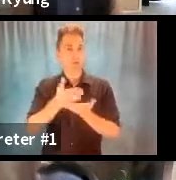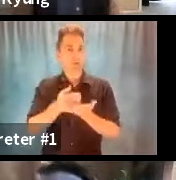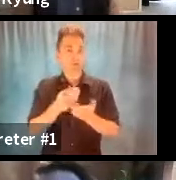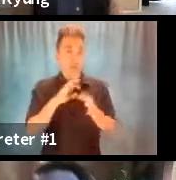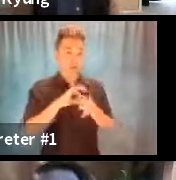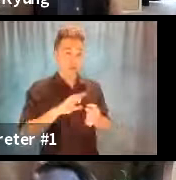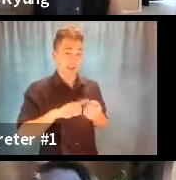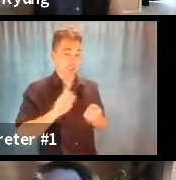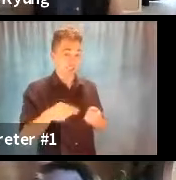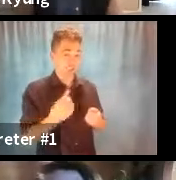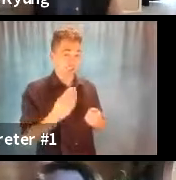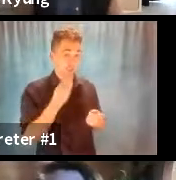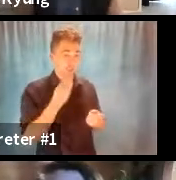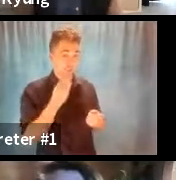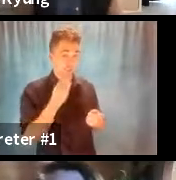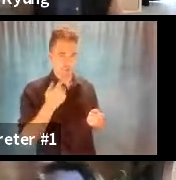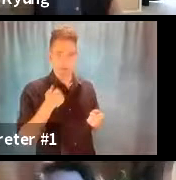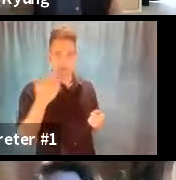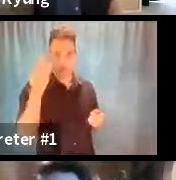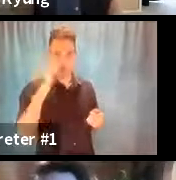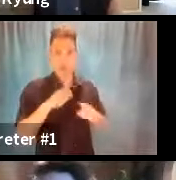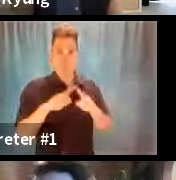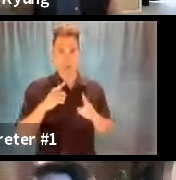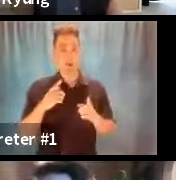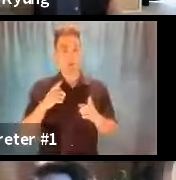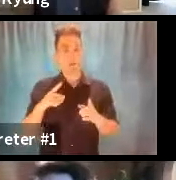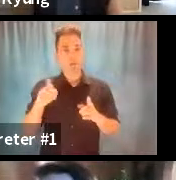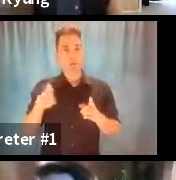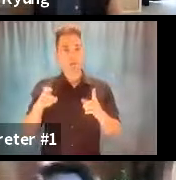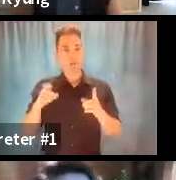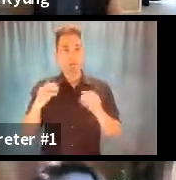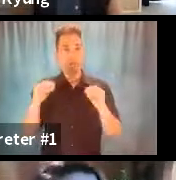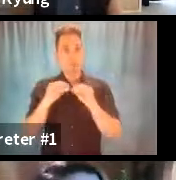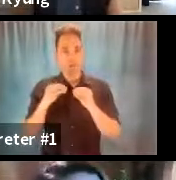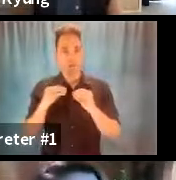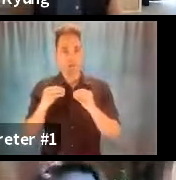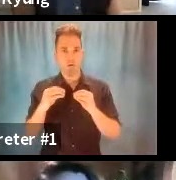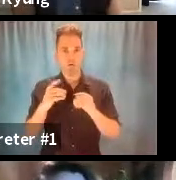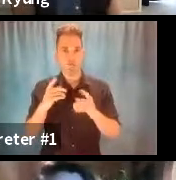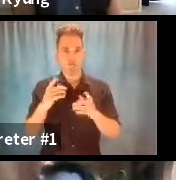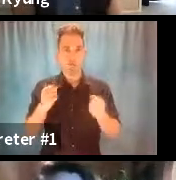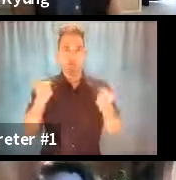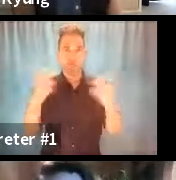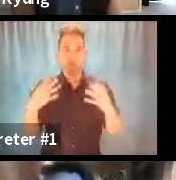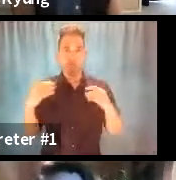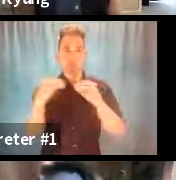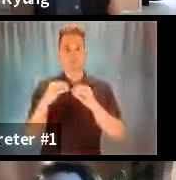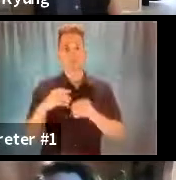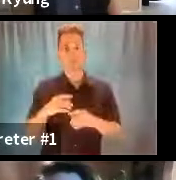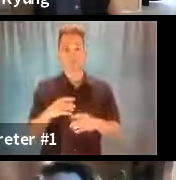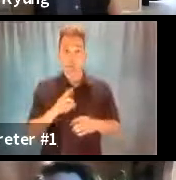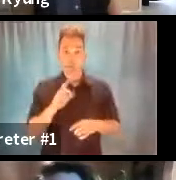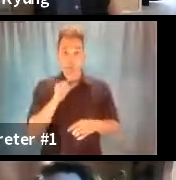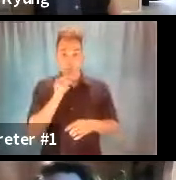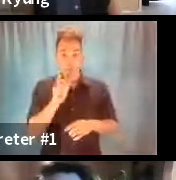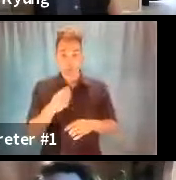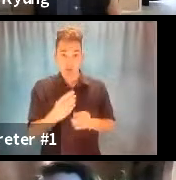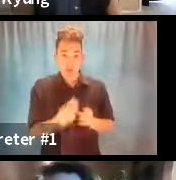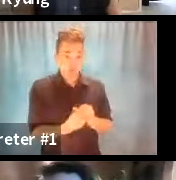imagine that it would need to be much higher. We handle not only the growing of the food, the production of the